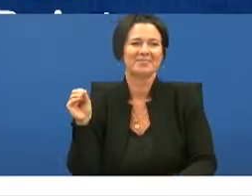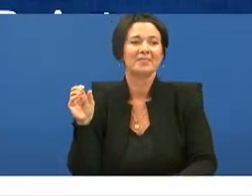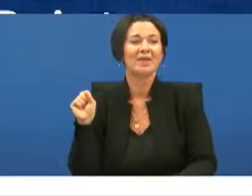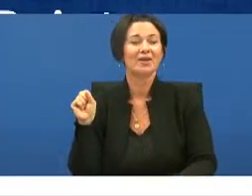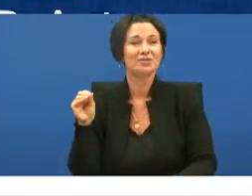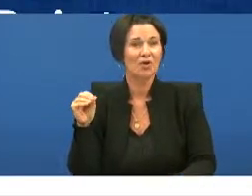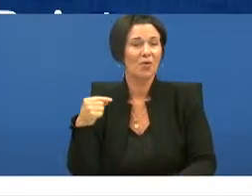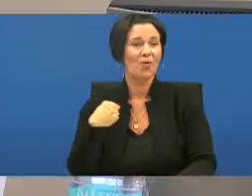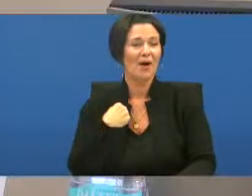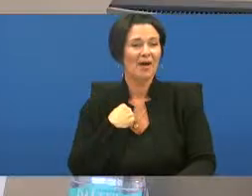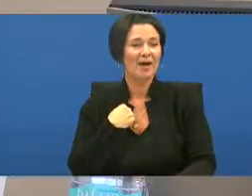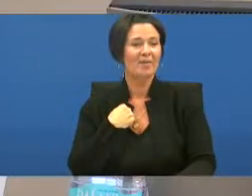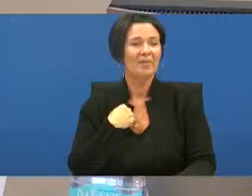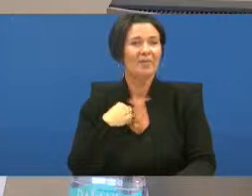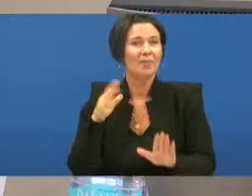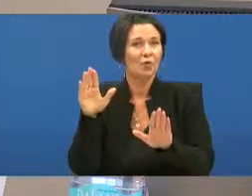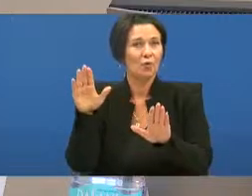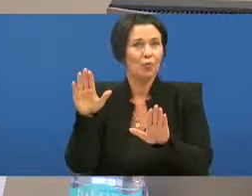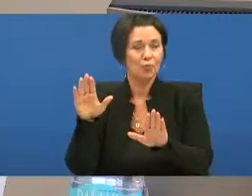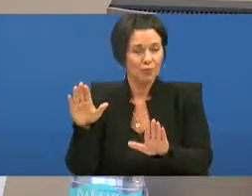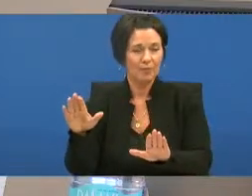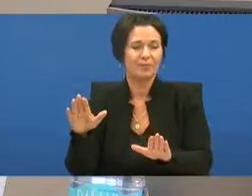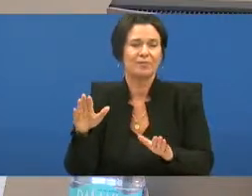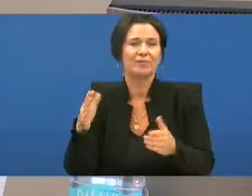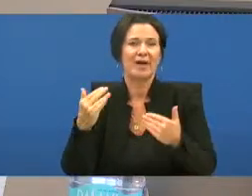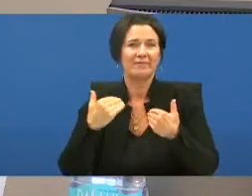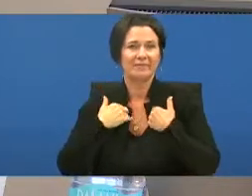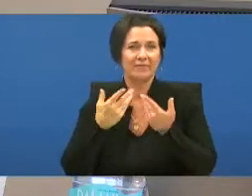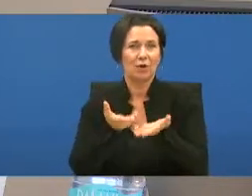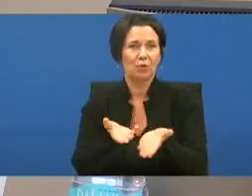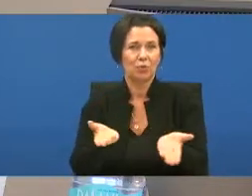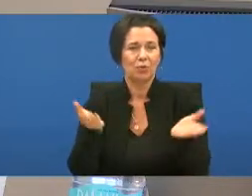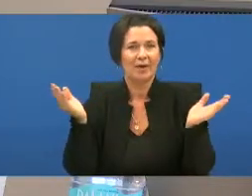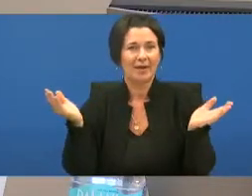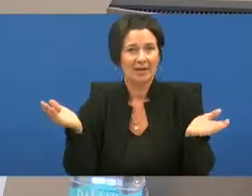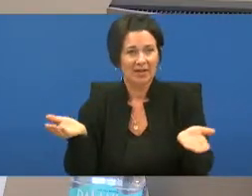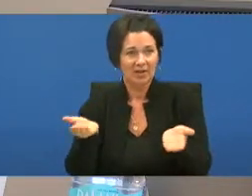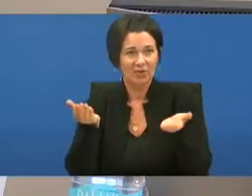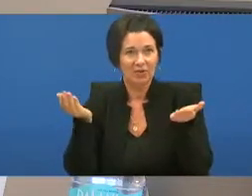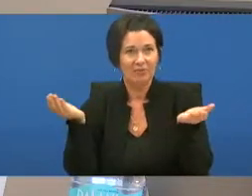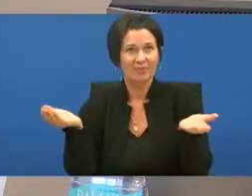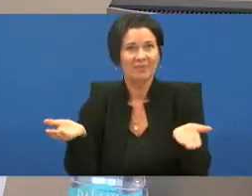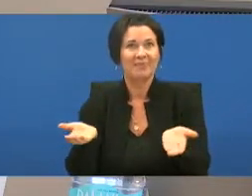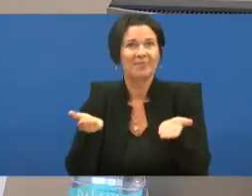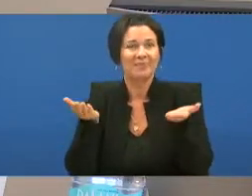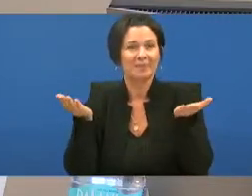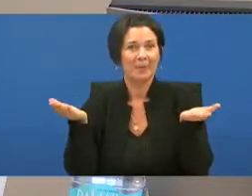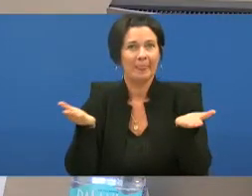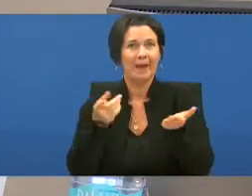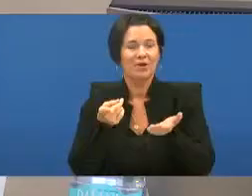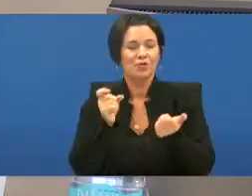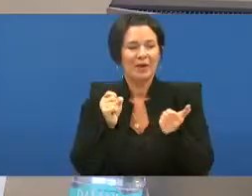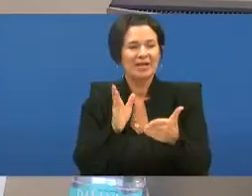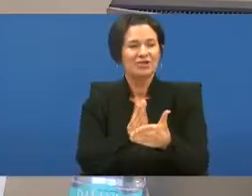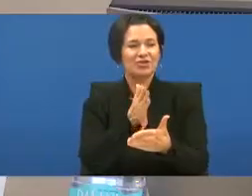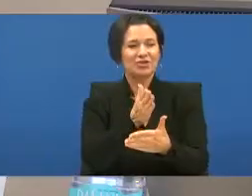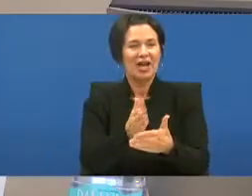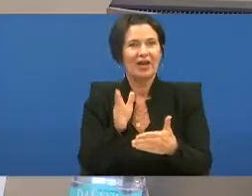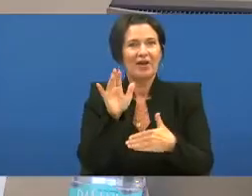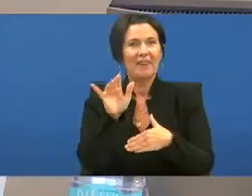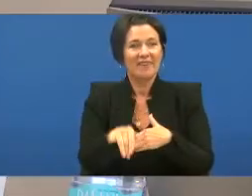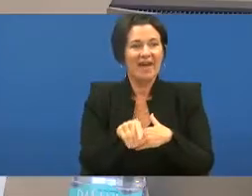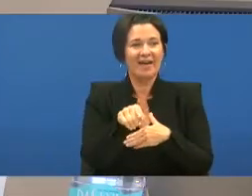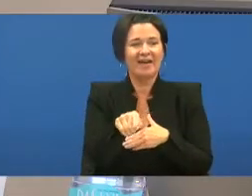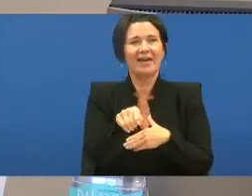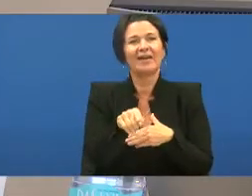I'm grateful to have you all here in order that you can share that which you have to share